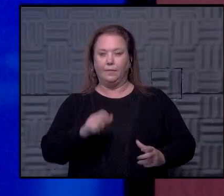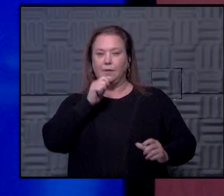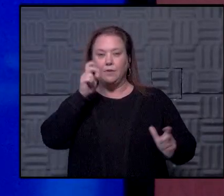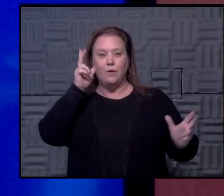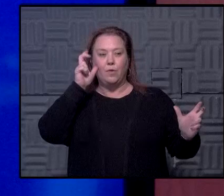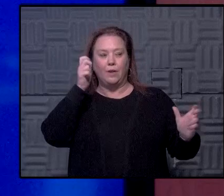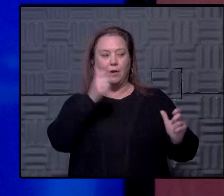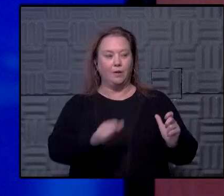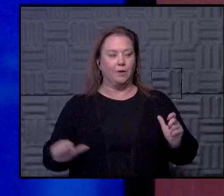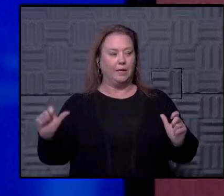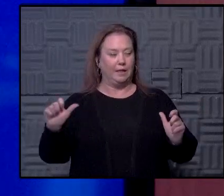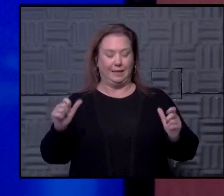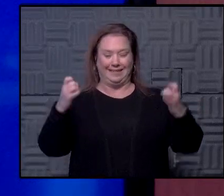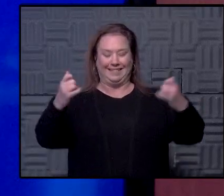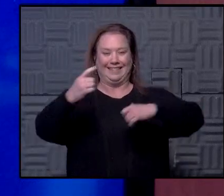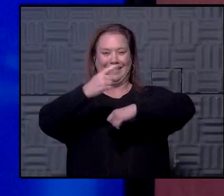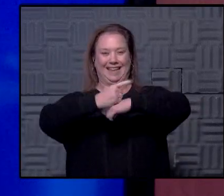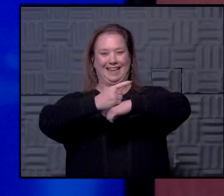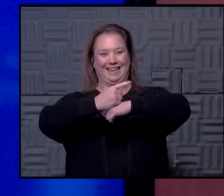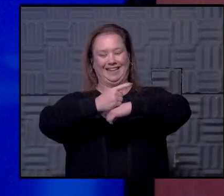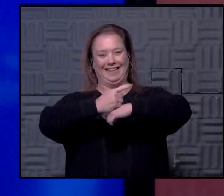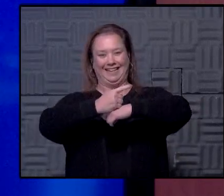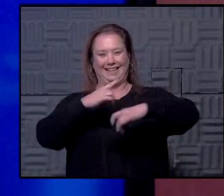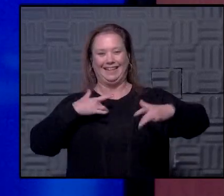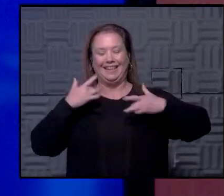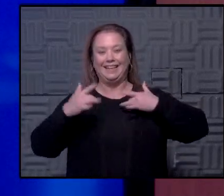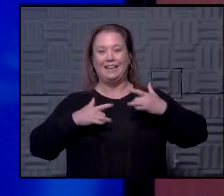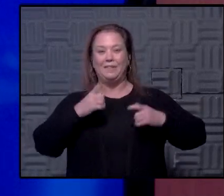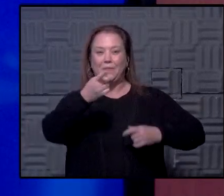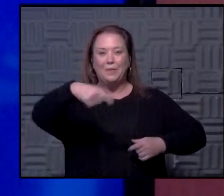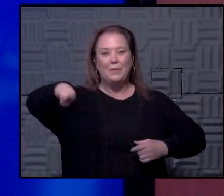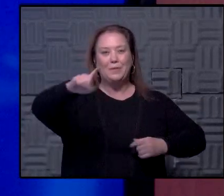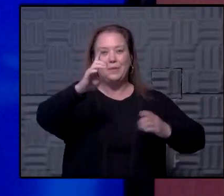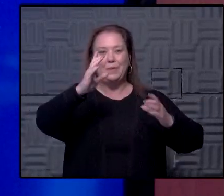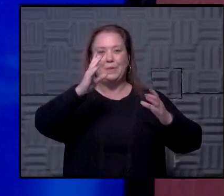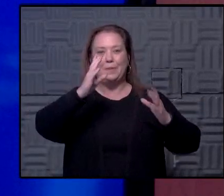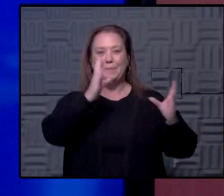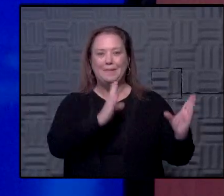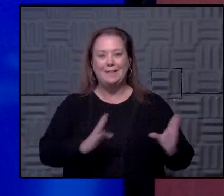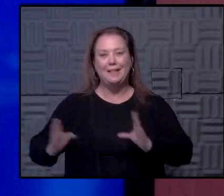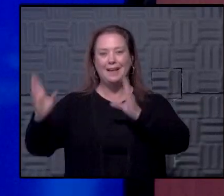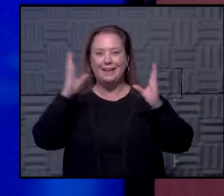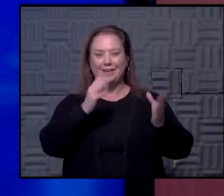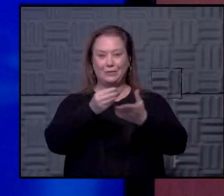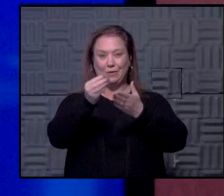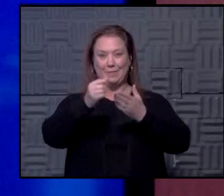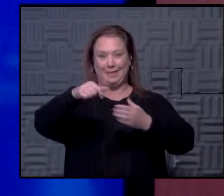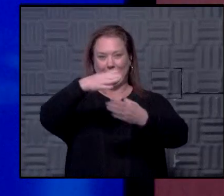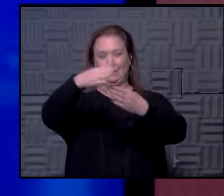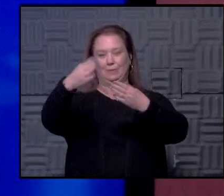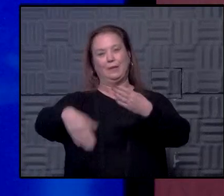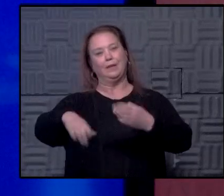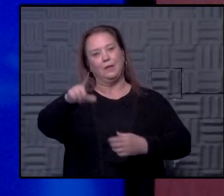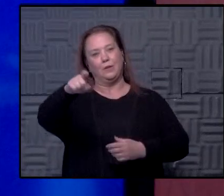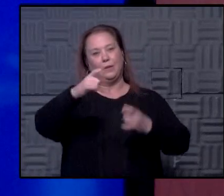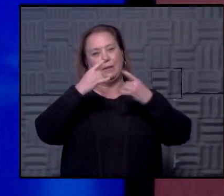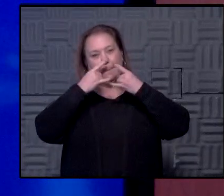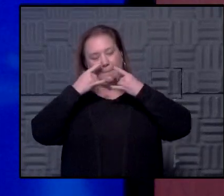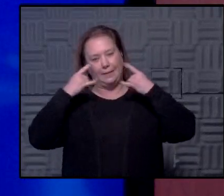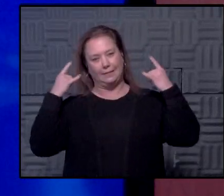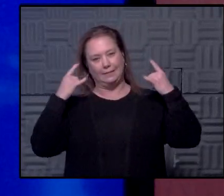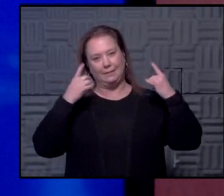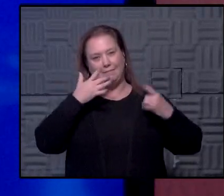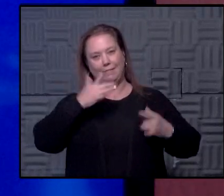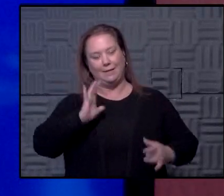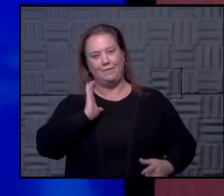hearing any. First up today, a must-have. For those of you who plan to go out to shop this weekend, you have to have a mask, and lucky